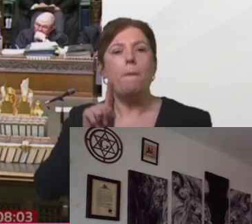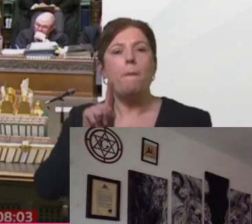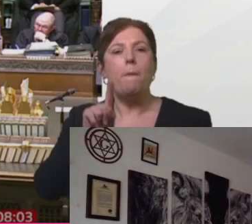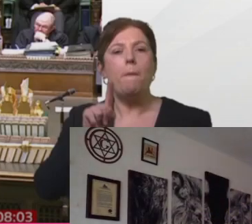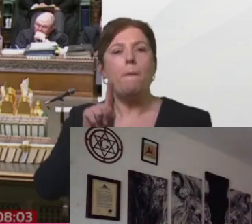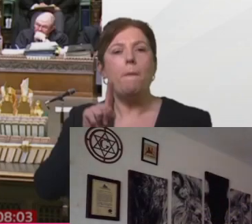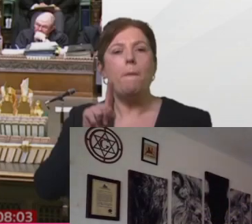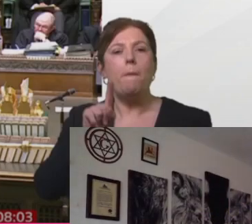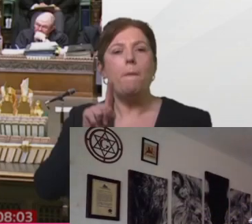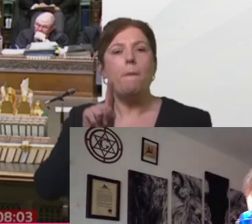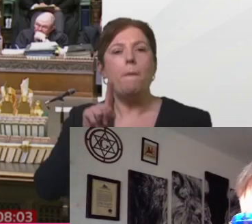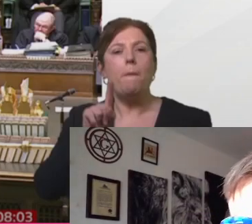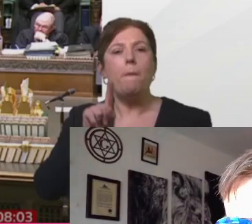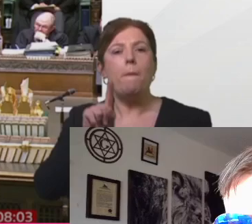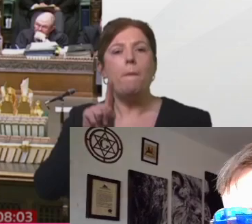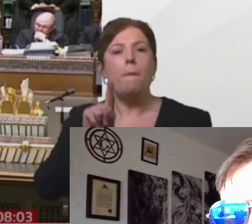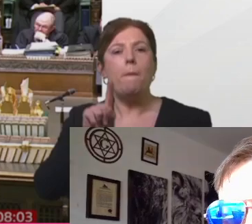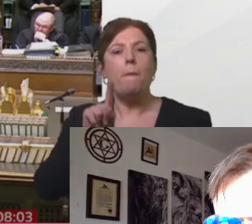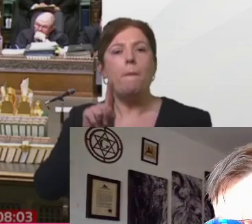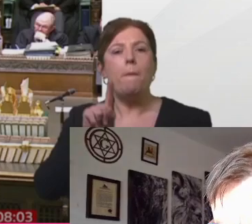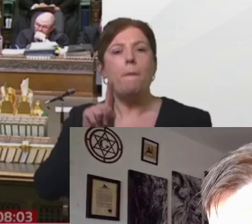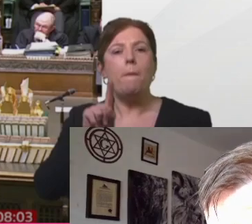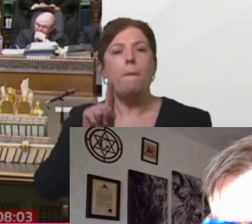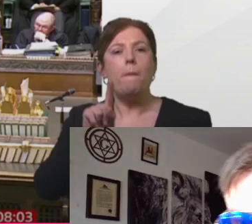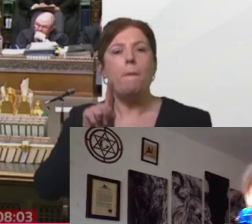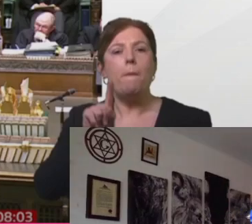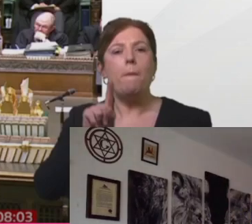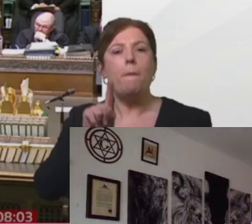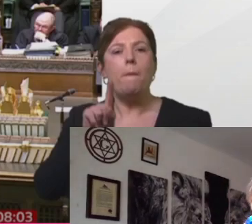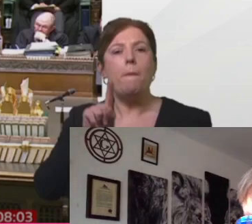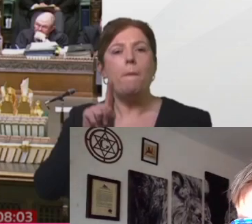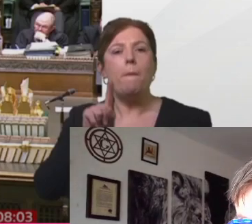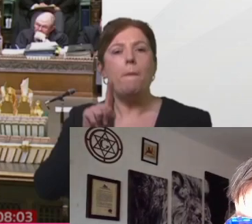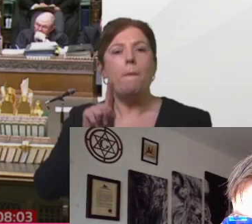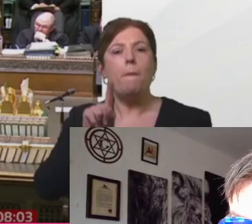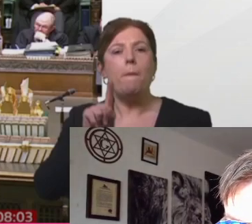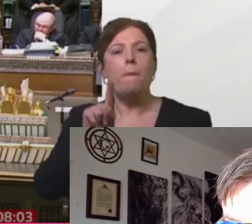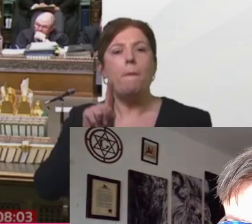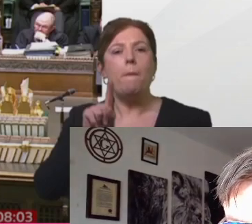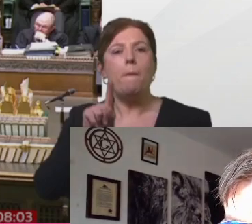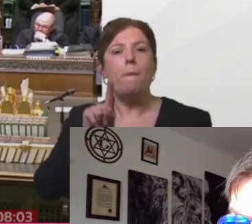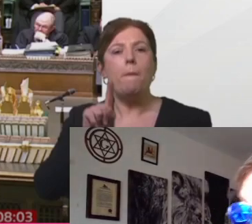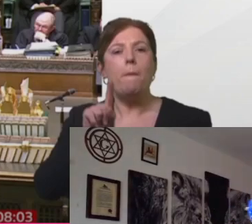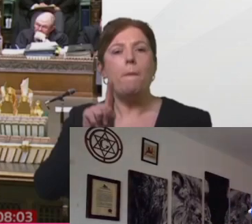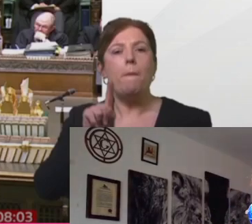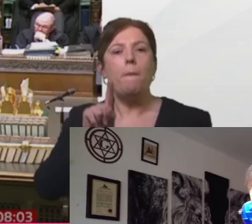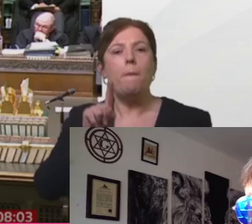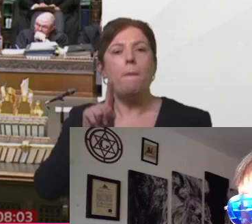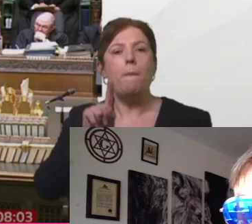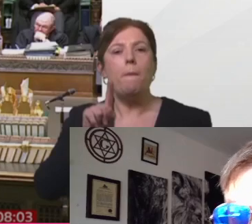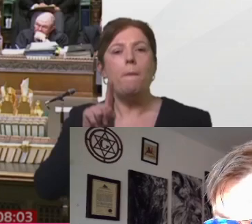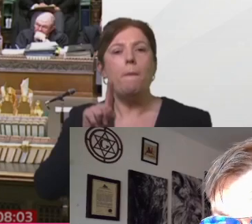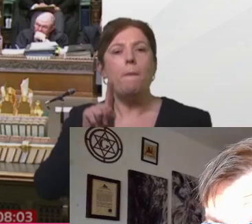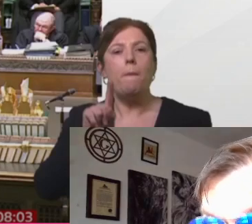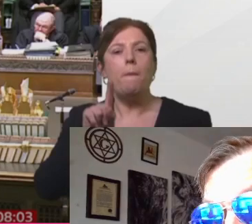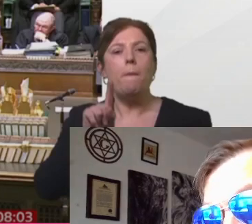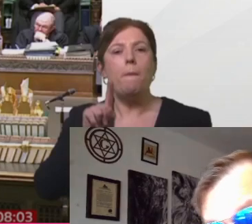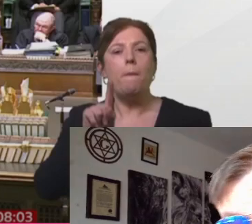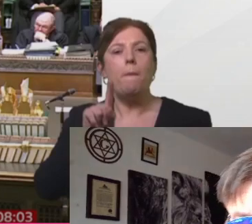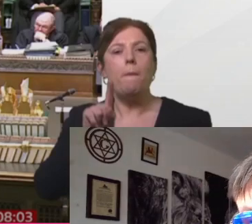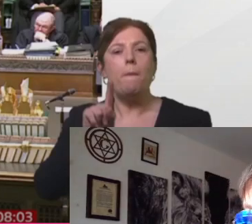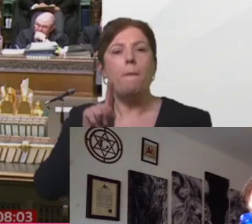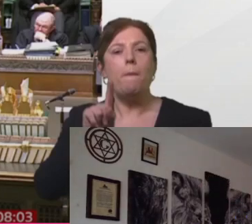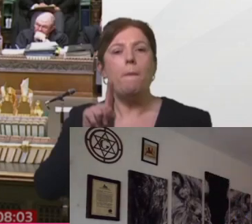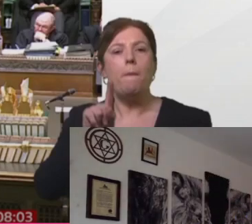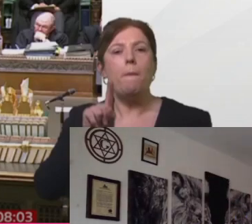fucking system within this fucking country because it's a fucking joke. I've got eyes and I can see what's happening. I don't listen to the shite they say. I